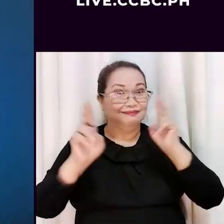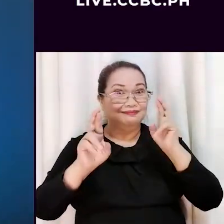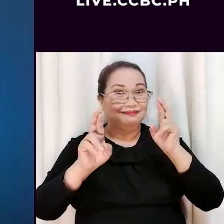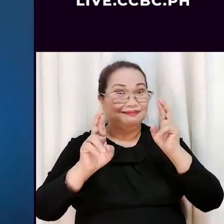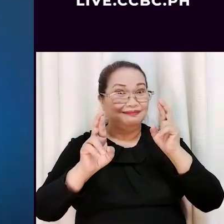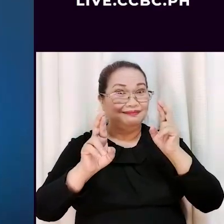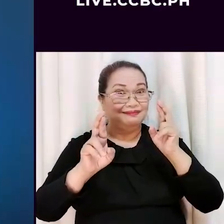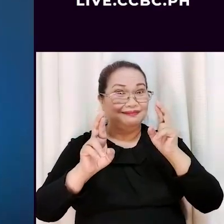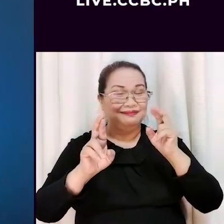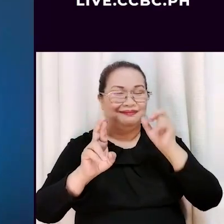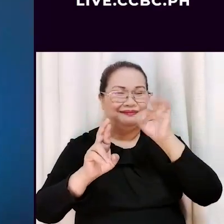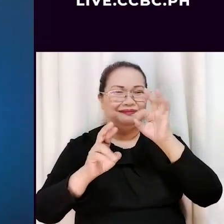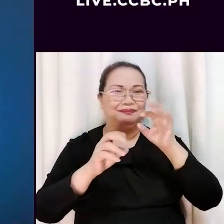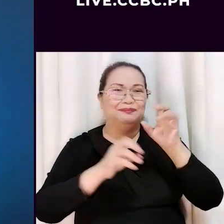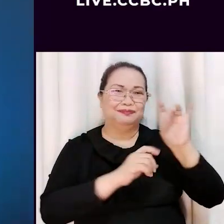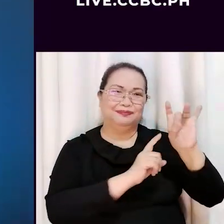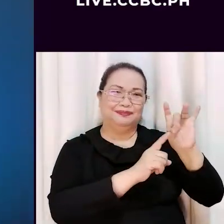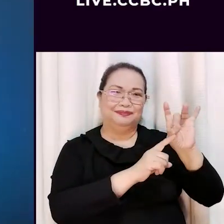though only 8 believed.